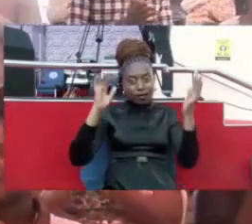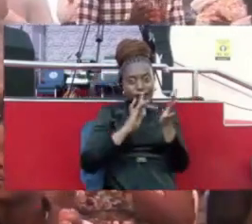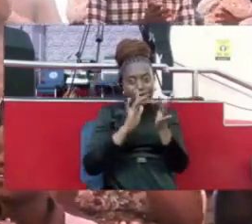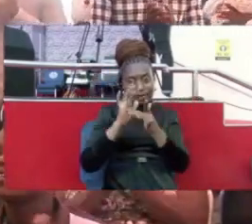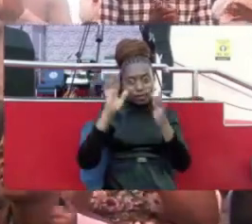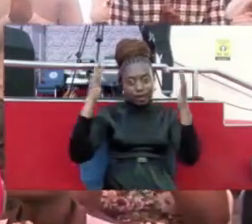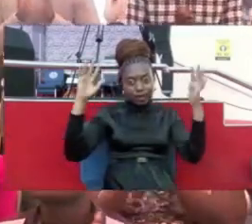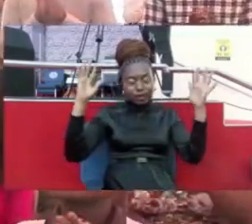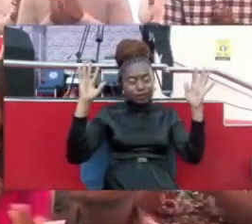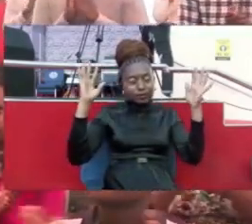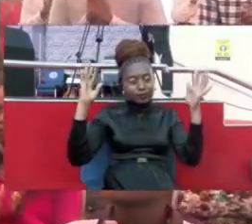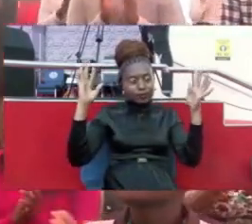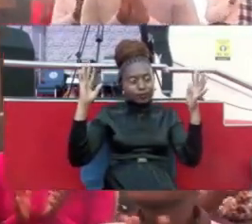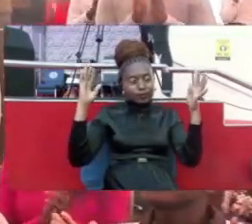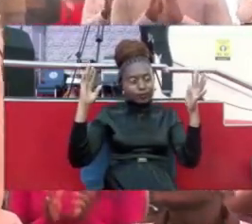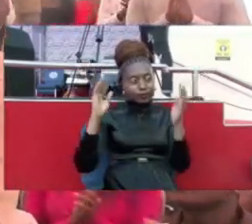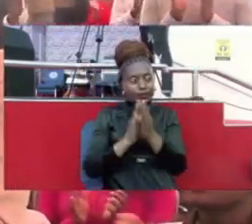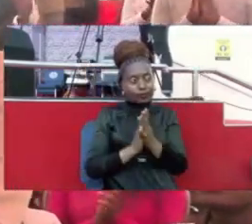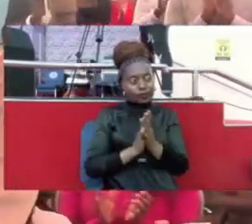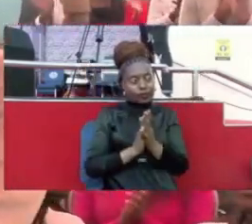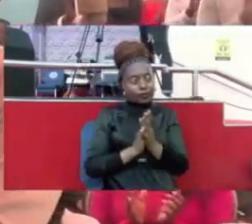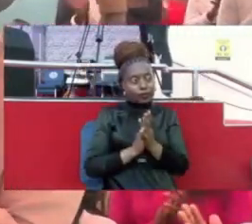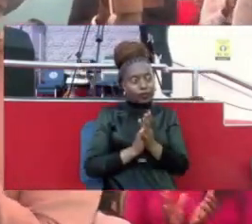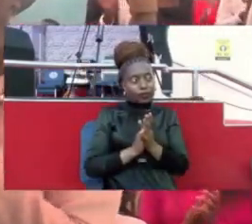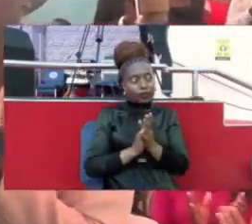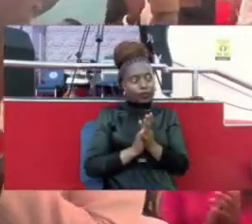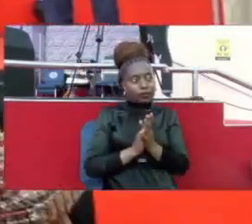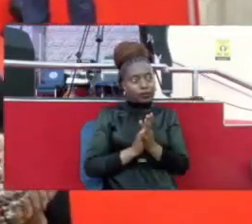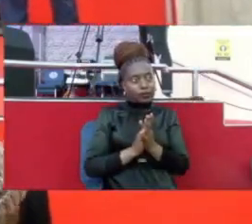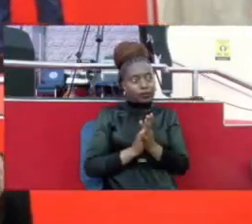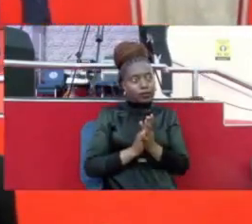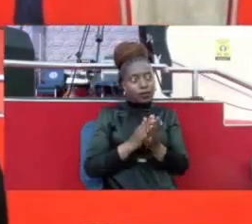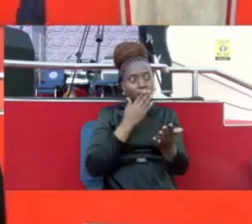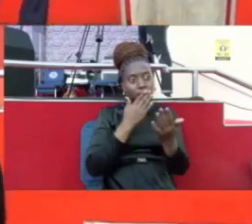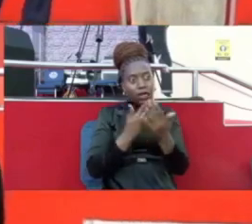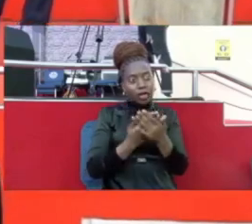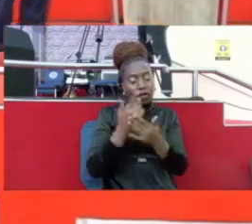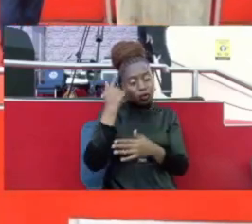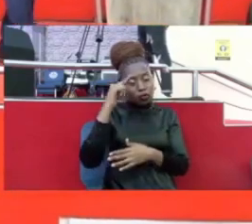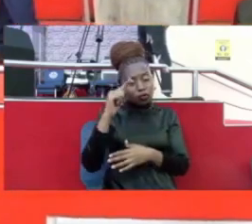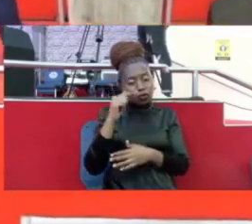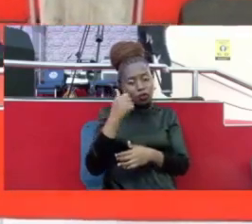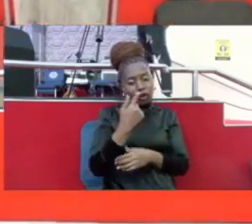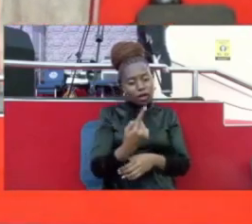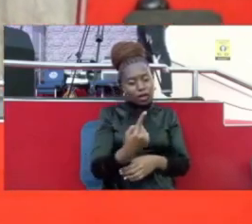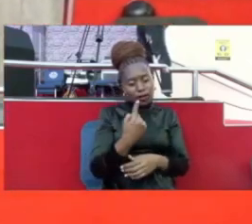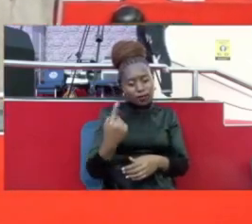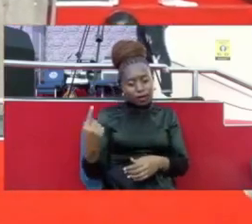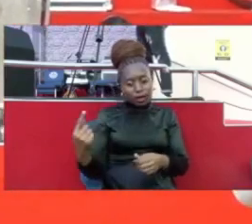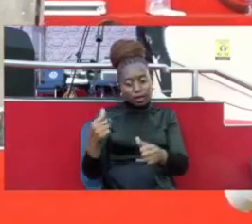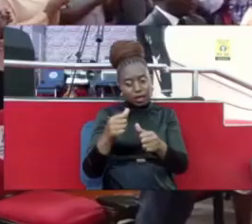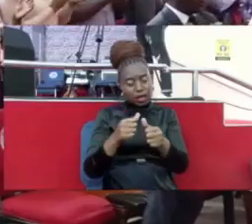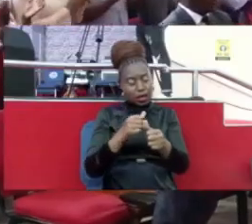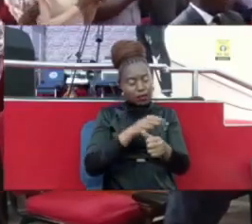we thank you for souls. We thank you for every soul. Tunakushukuru kwa praise him.